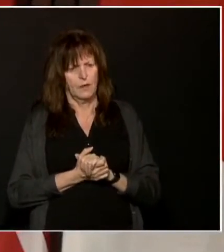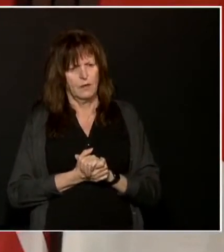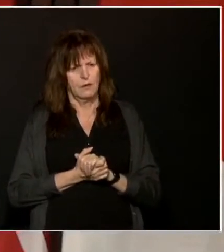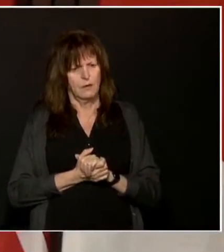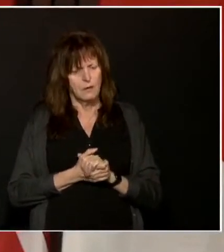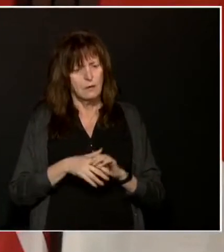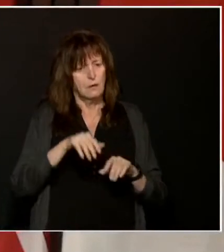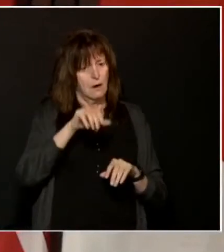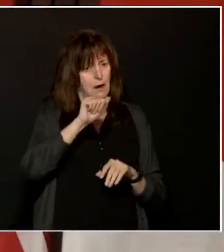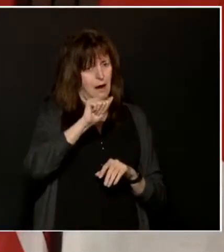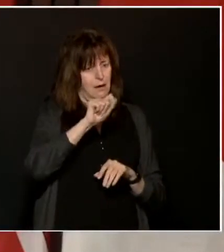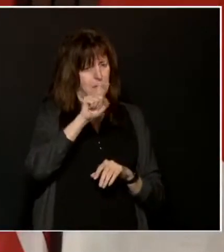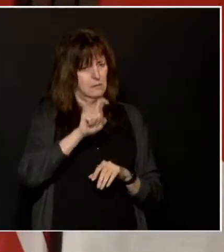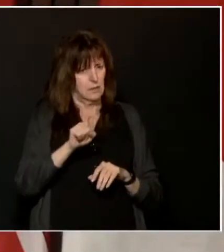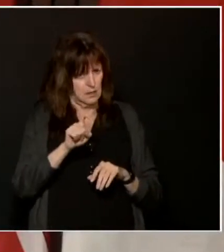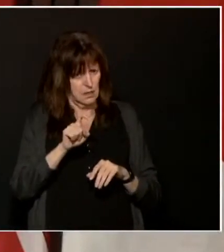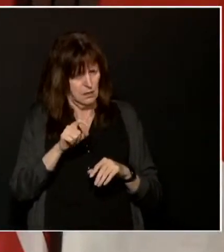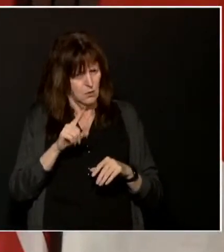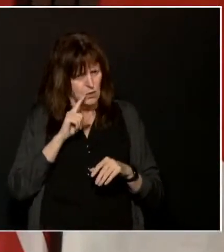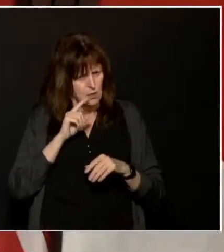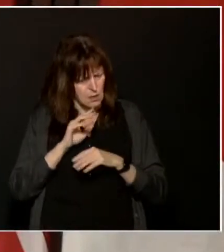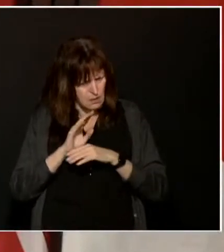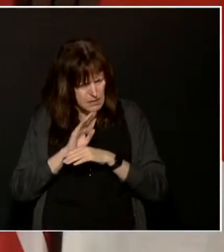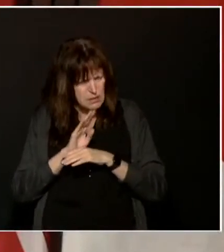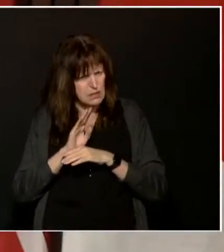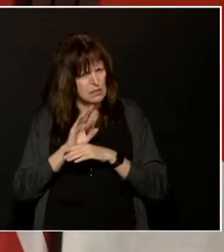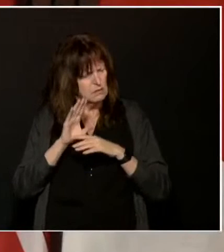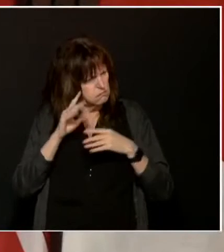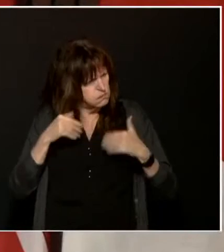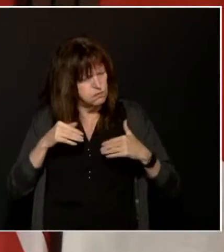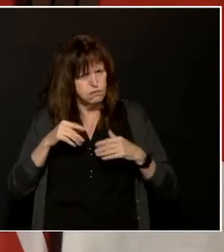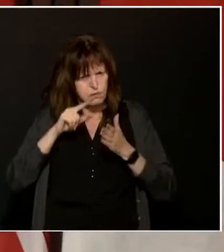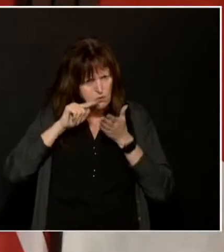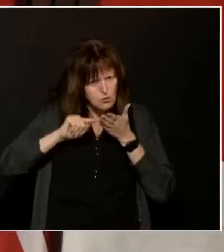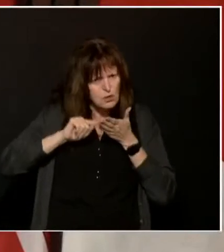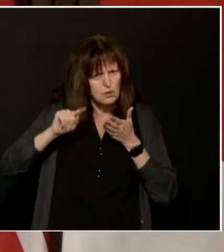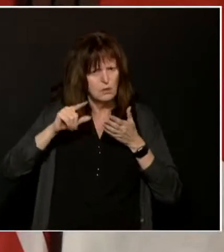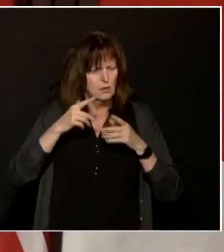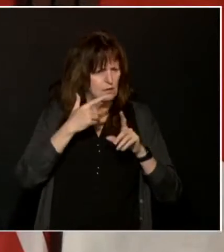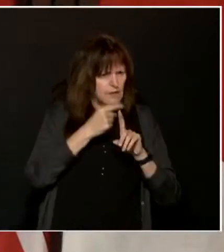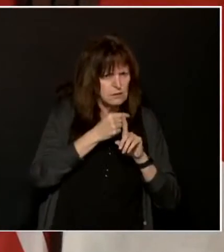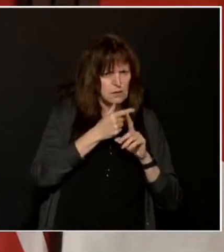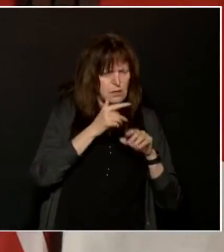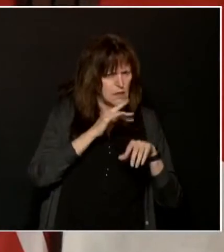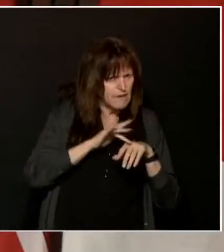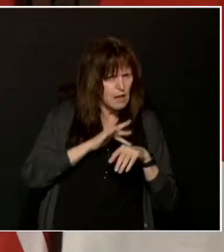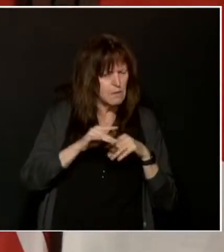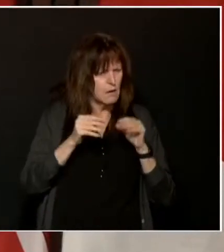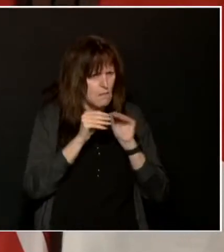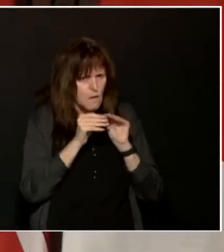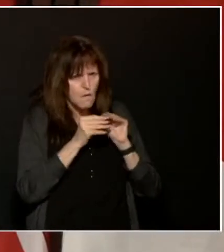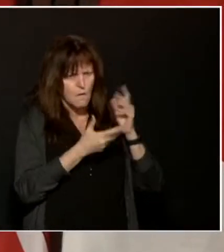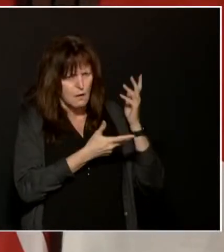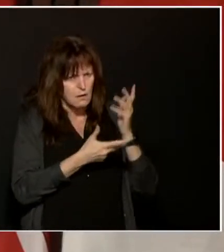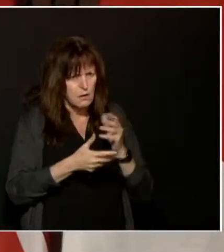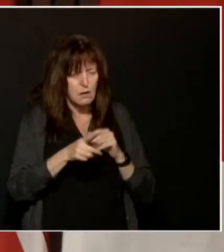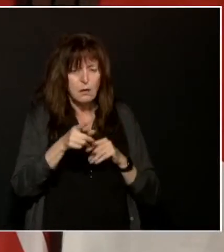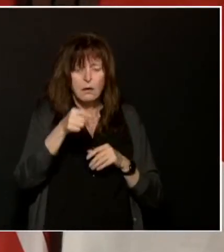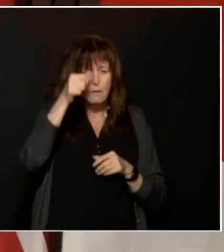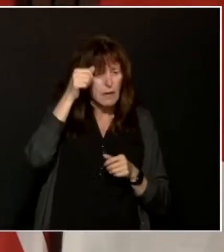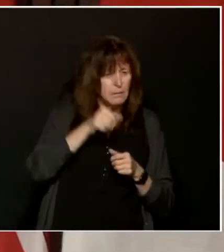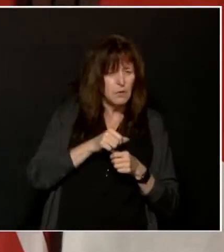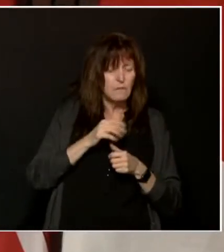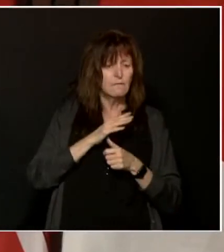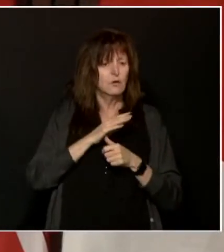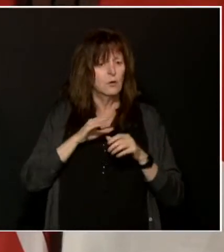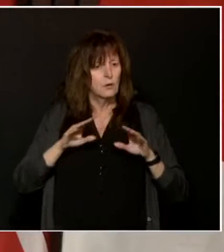busy with the AstraZeneca vaccine and what was available. And you may recall that when we first started AstraZeneca in early